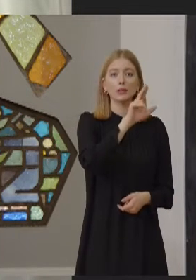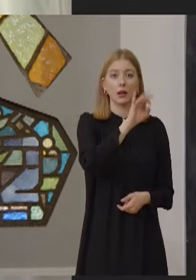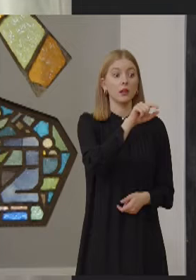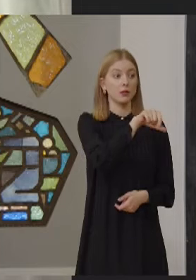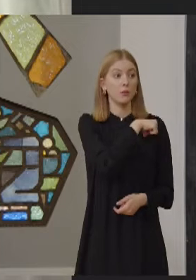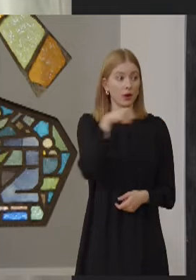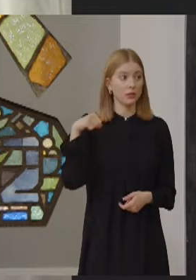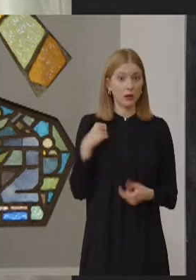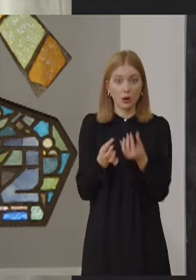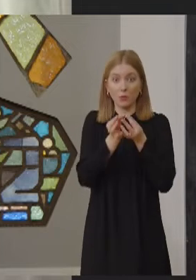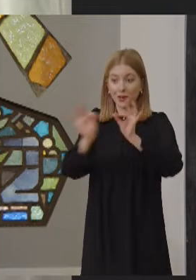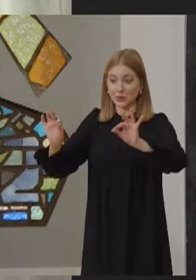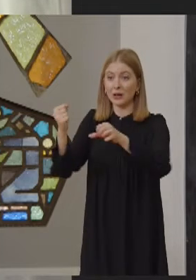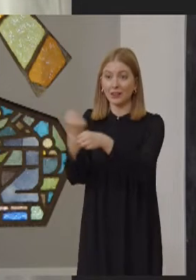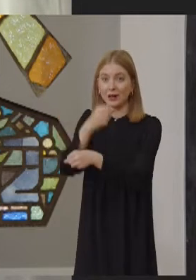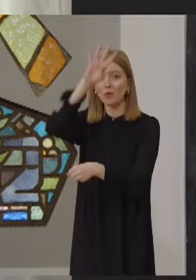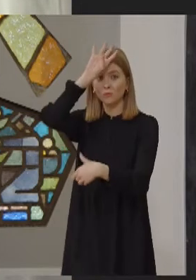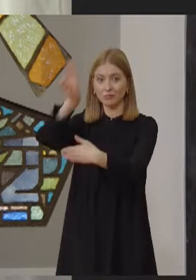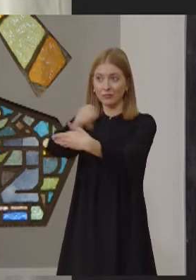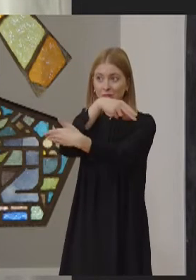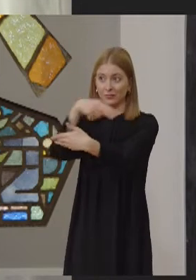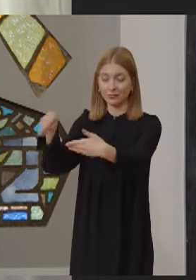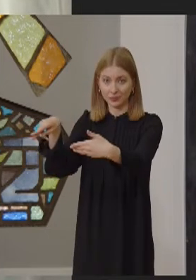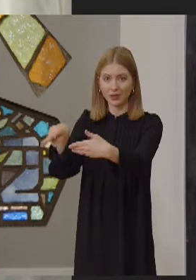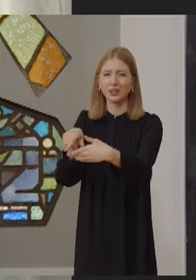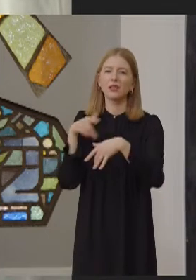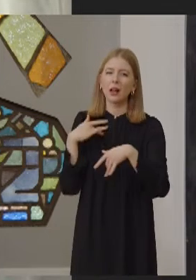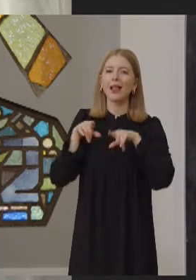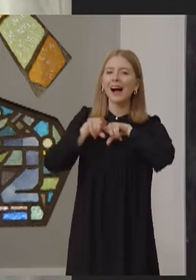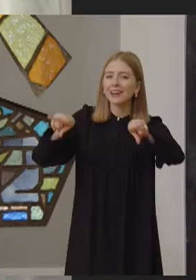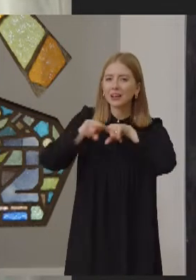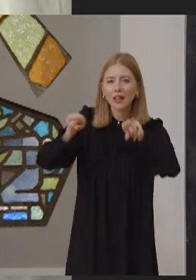president urged the ratification of this